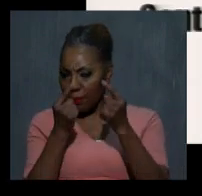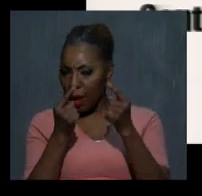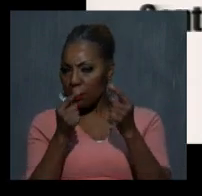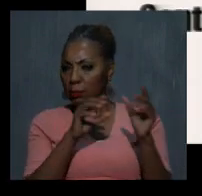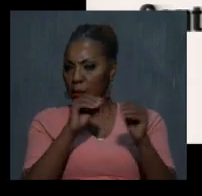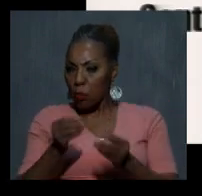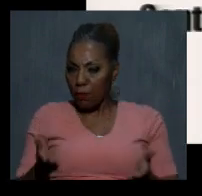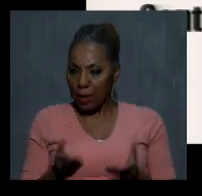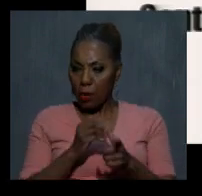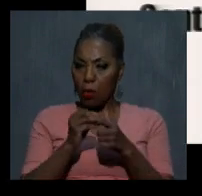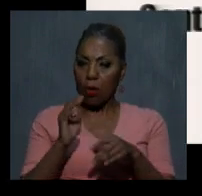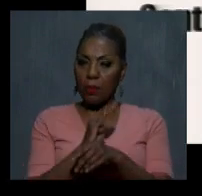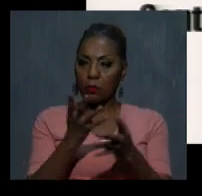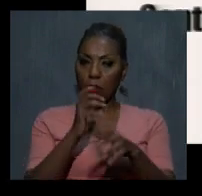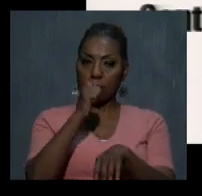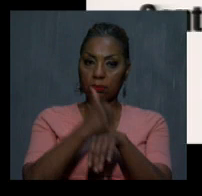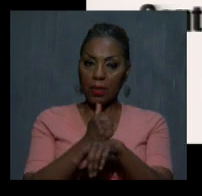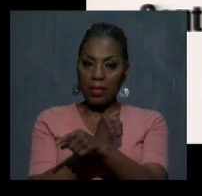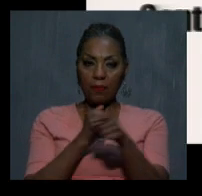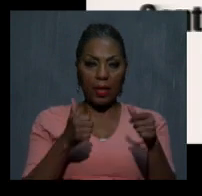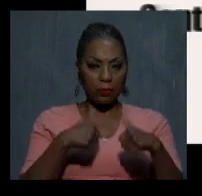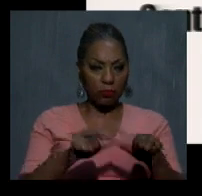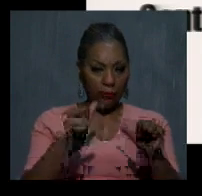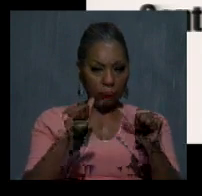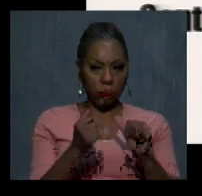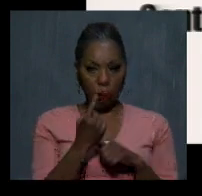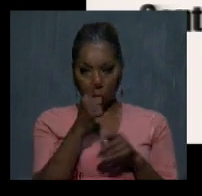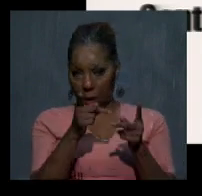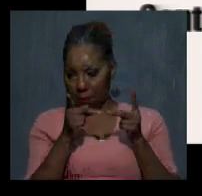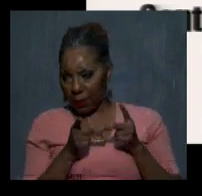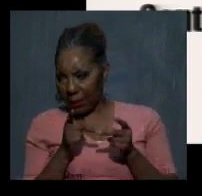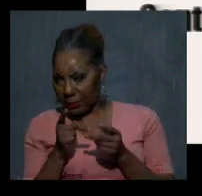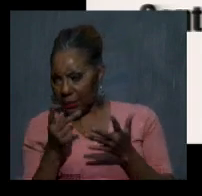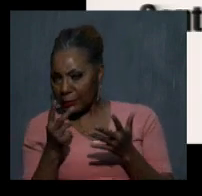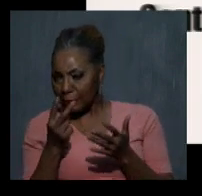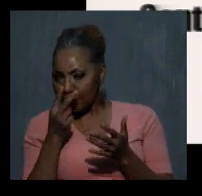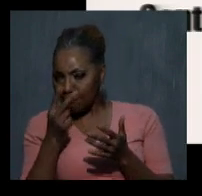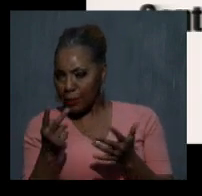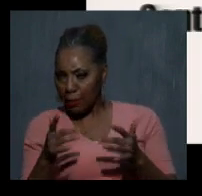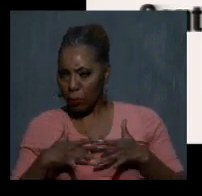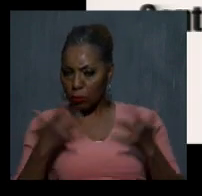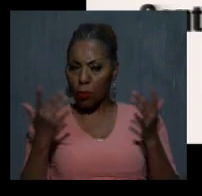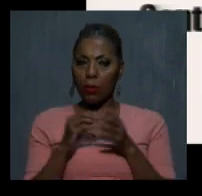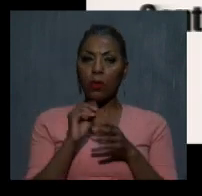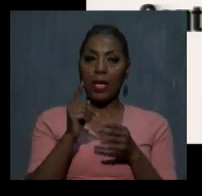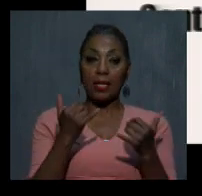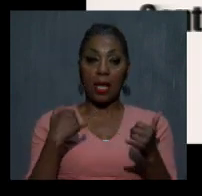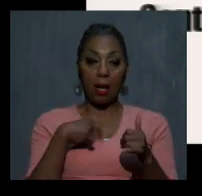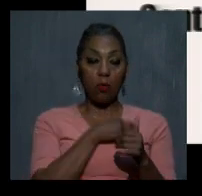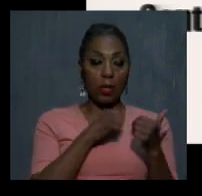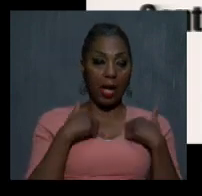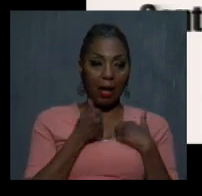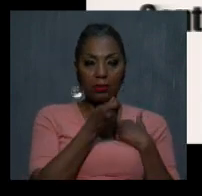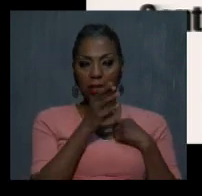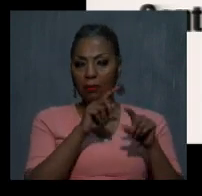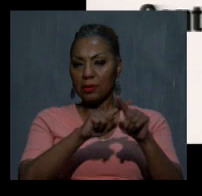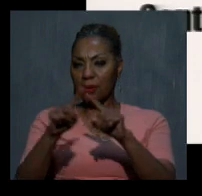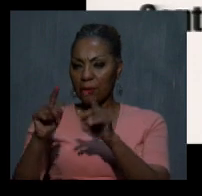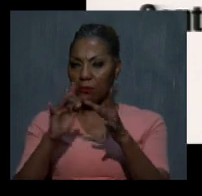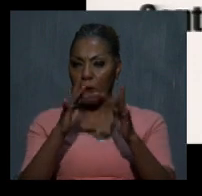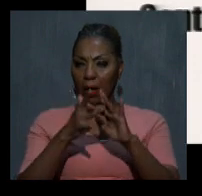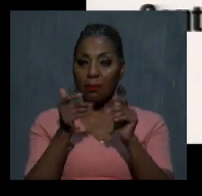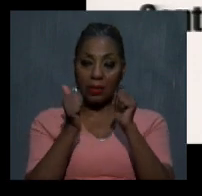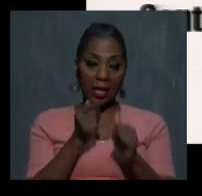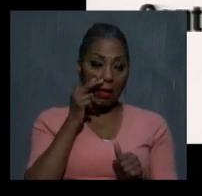businesses are looking to come here, they usually try to one source and find out what's going on. And right now we have several different websites that you can go